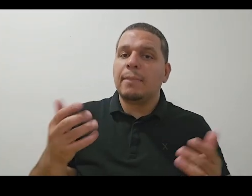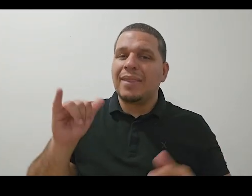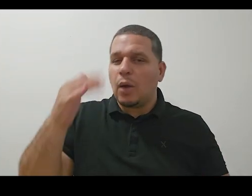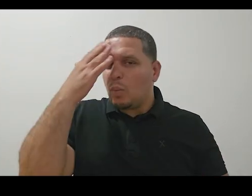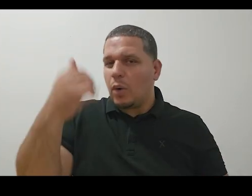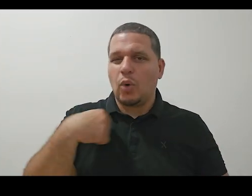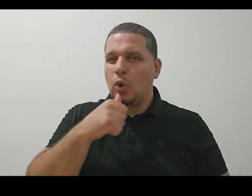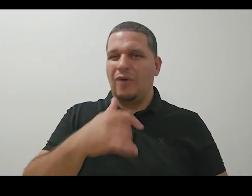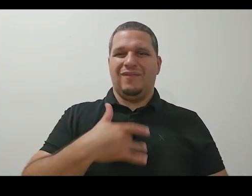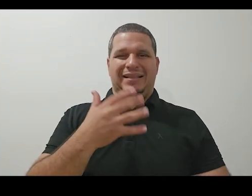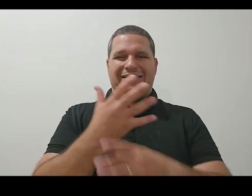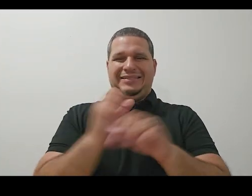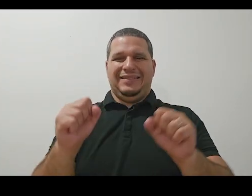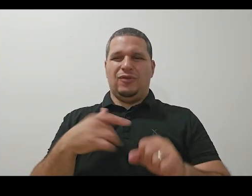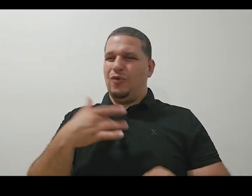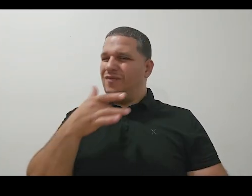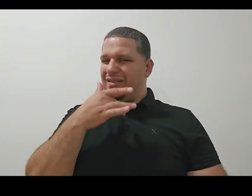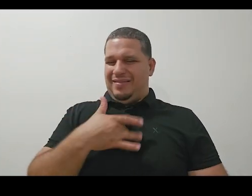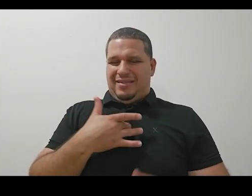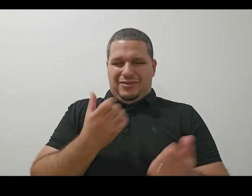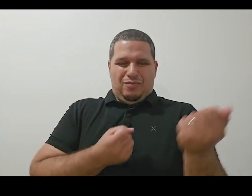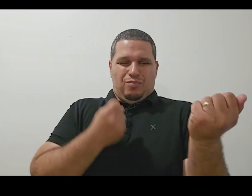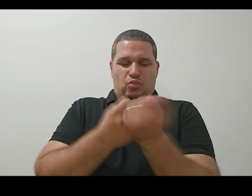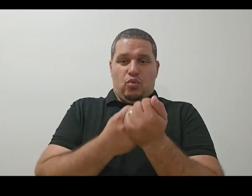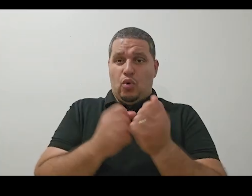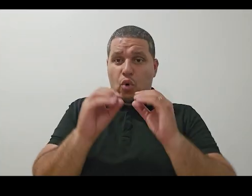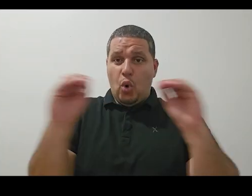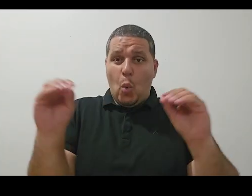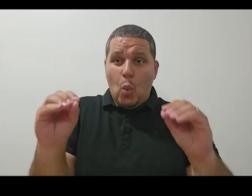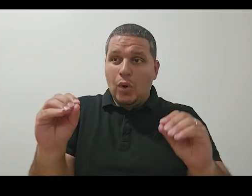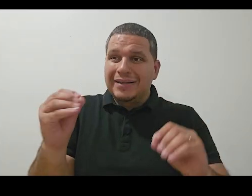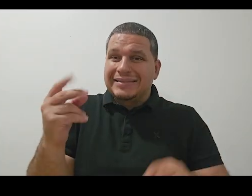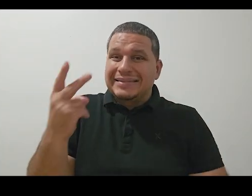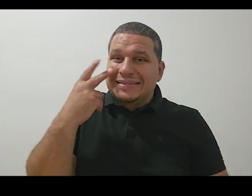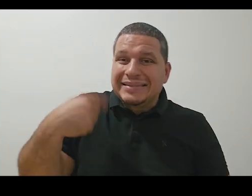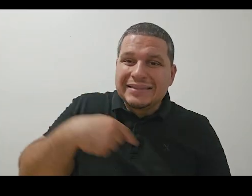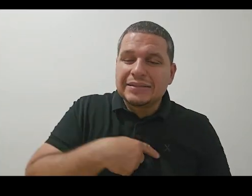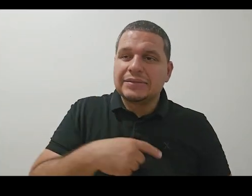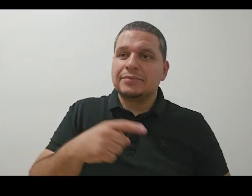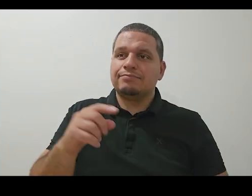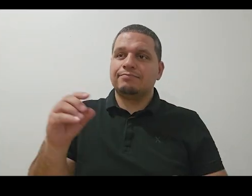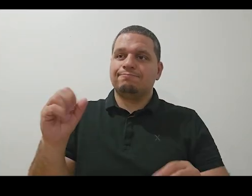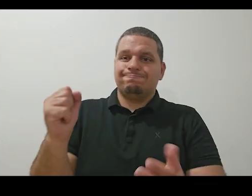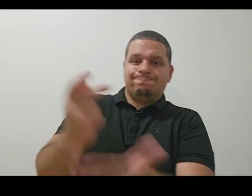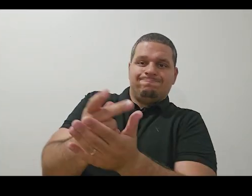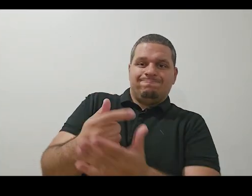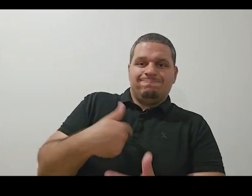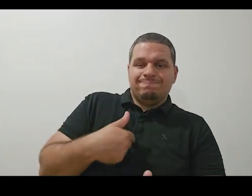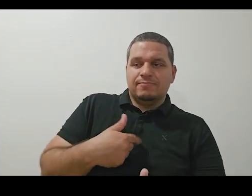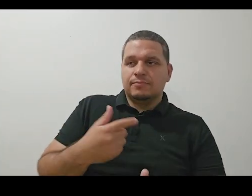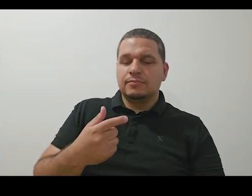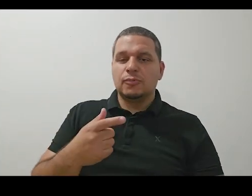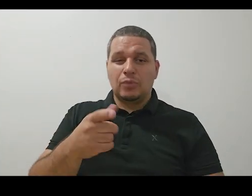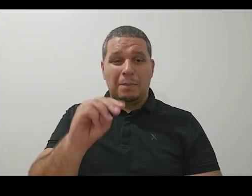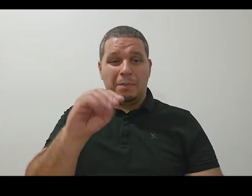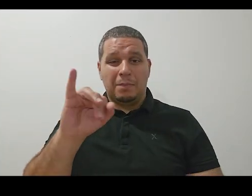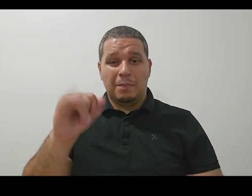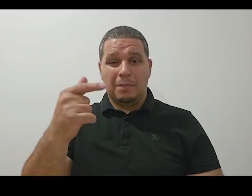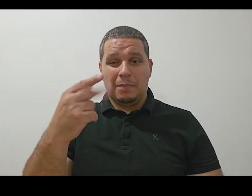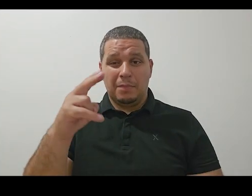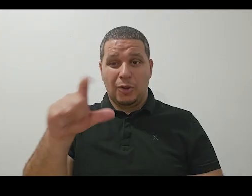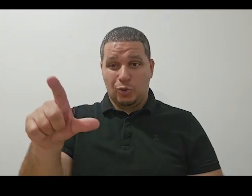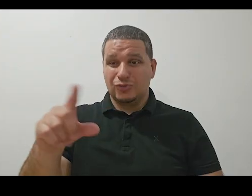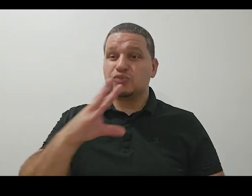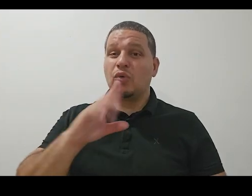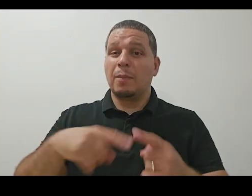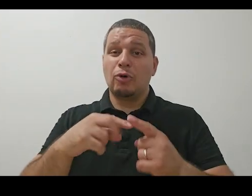this is why we don't feel safe and supported because no one sees us, validates us, right? And I know even Miguel, you talked about the religion,